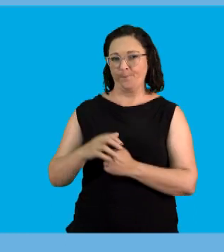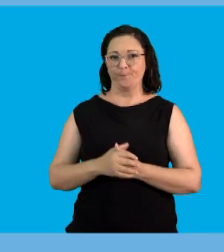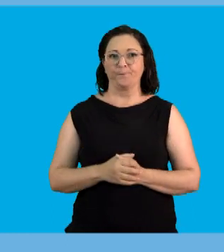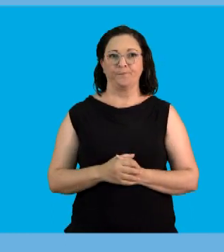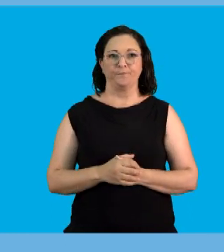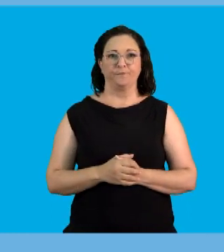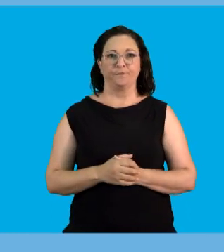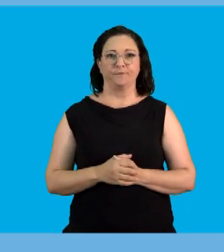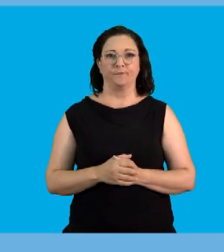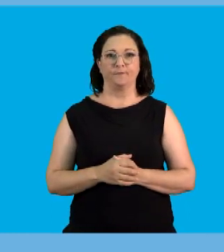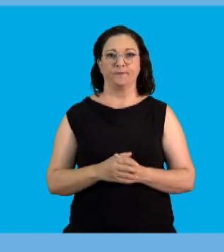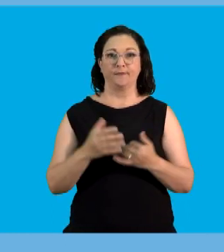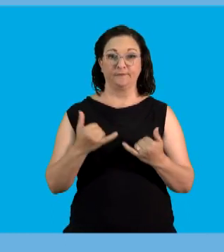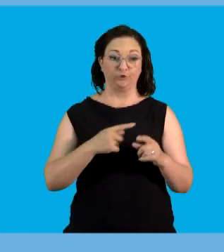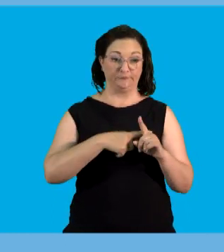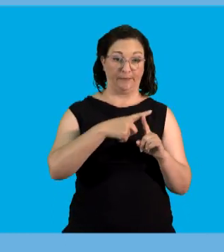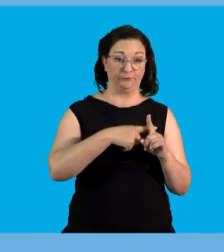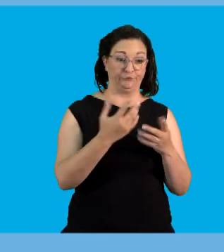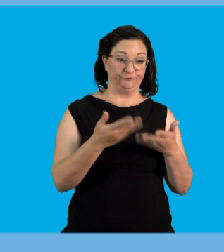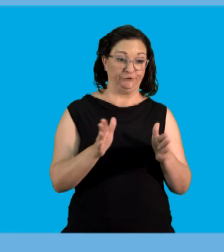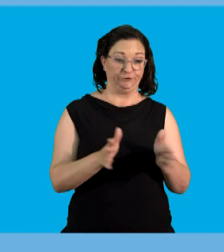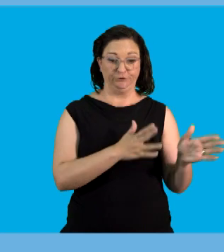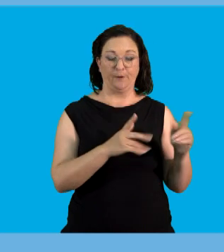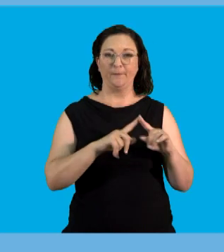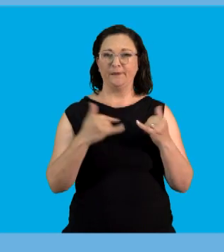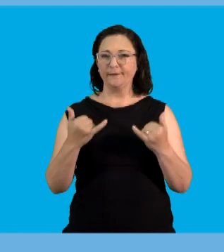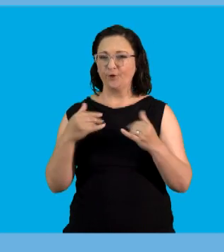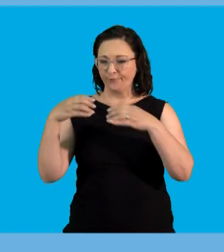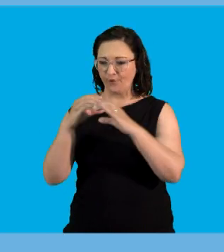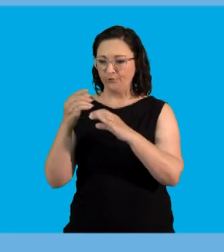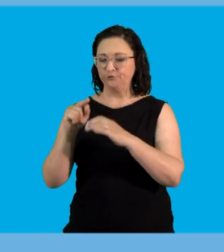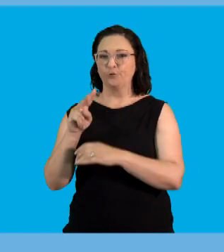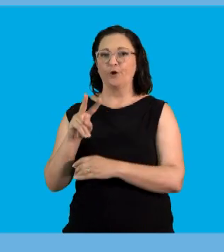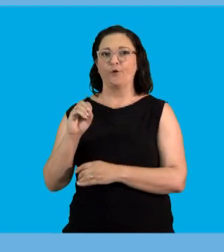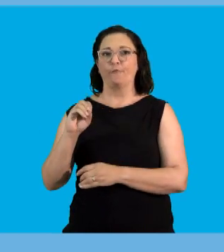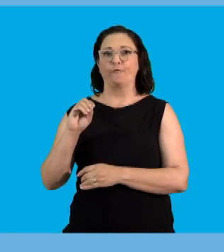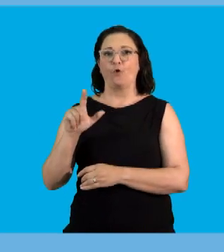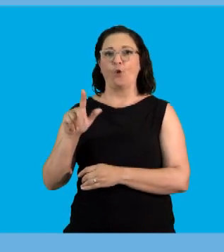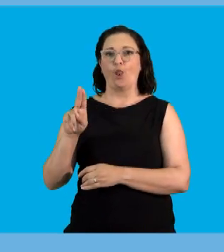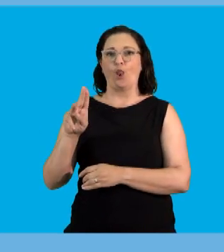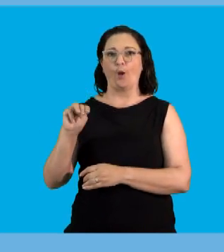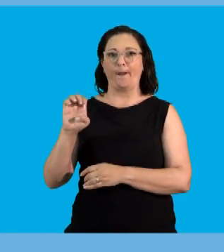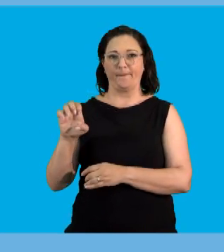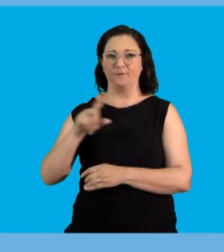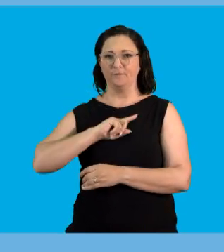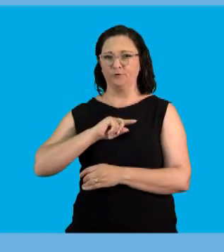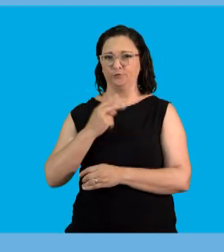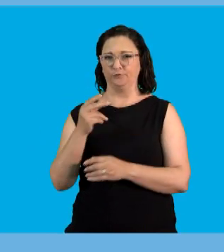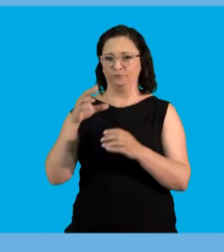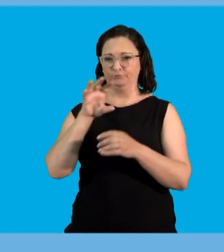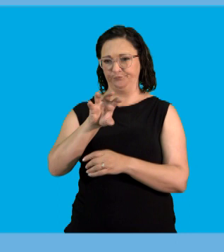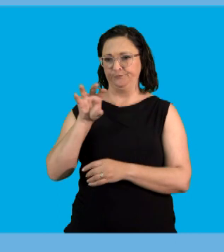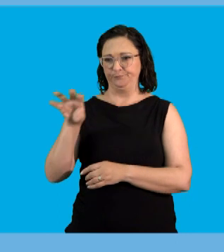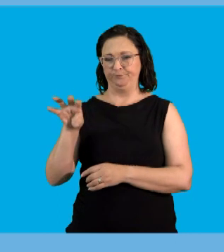we looked at the temperature, the energy, so now we're going to be looking at the volume. What happens to these two pictures that we have